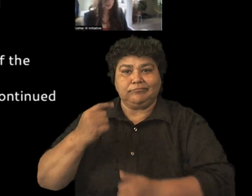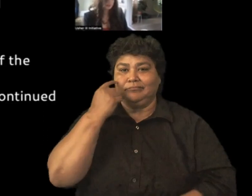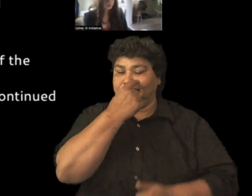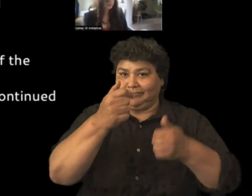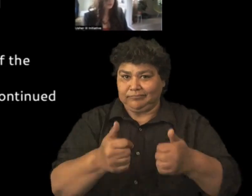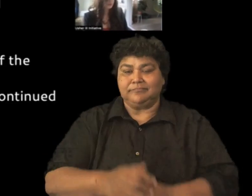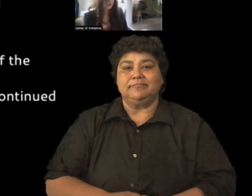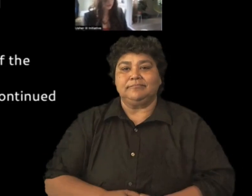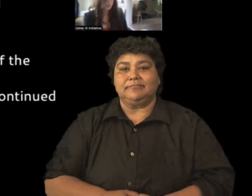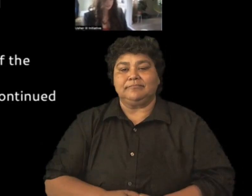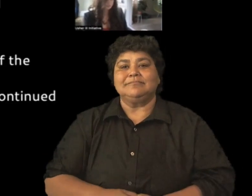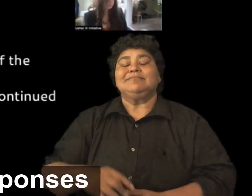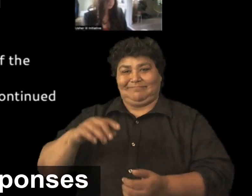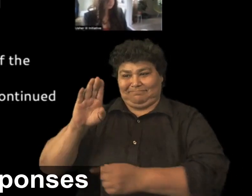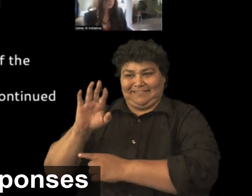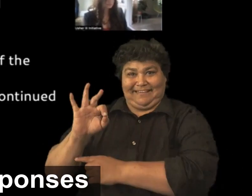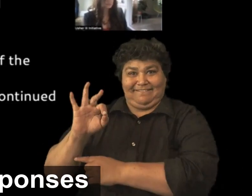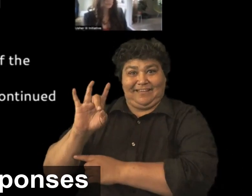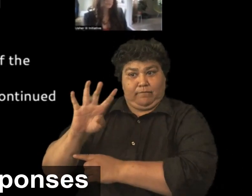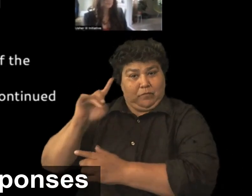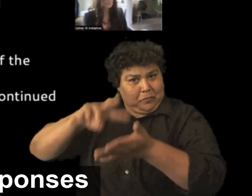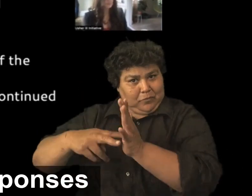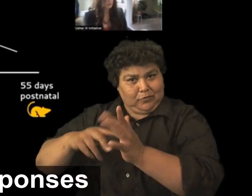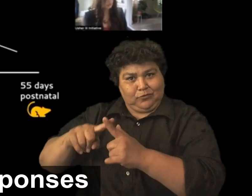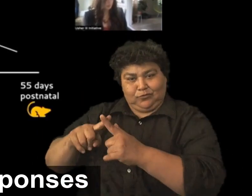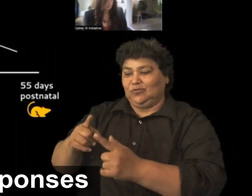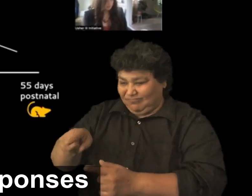sensory cells and preserve function.